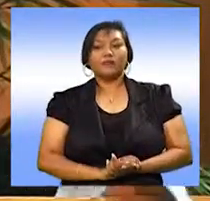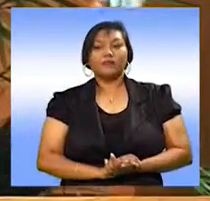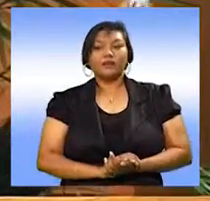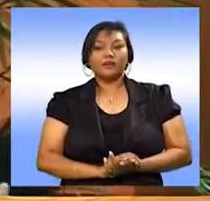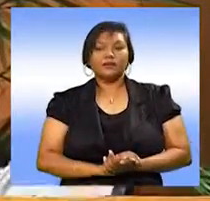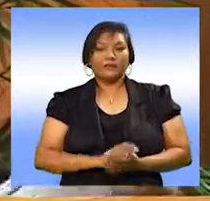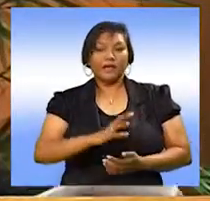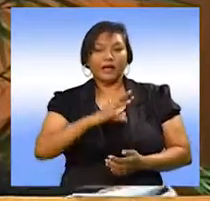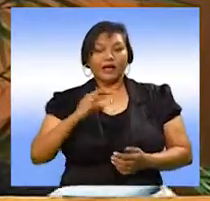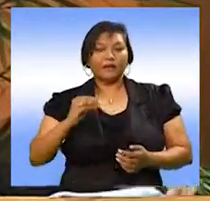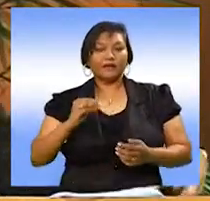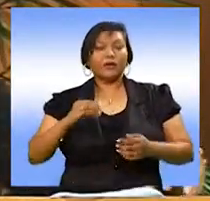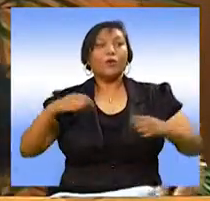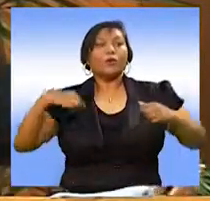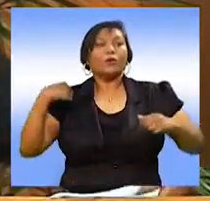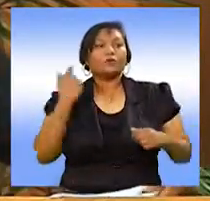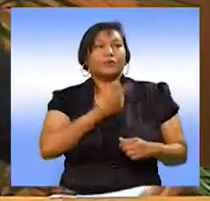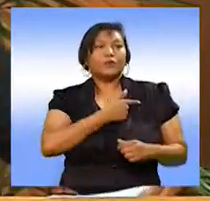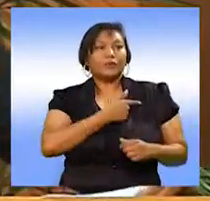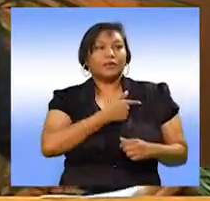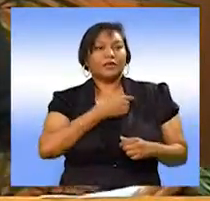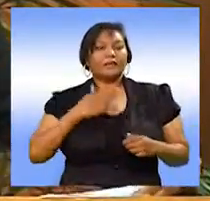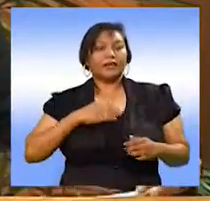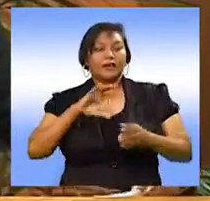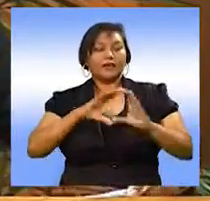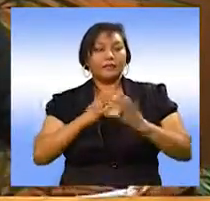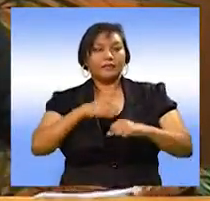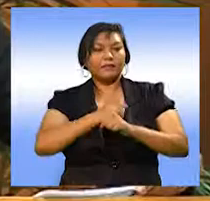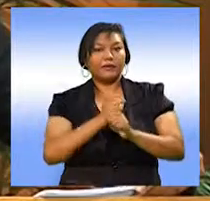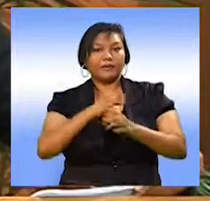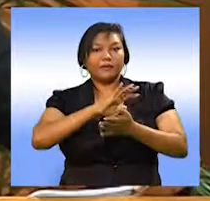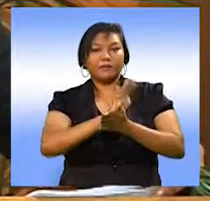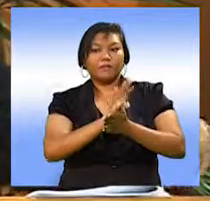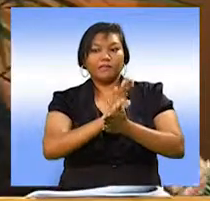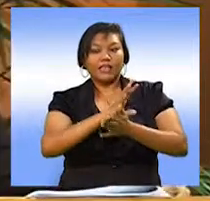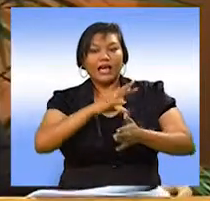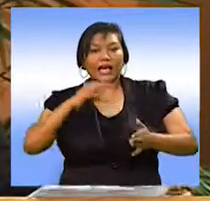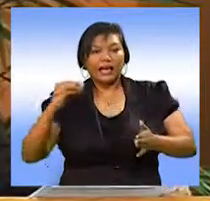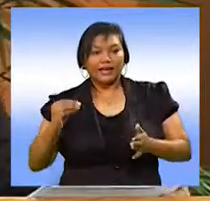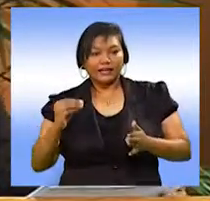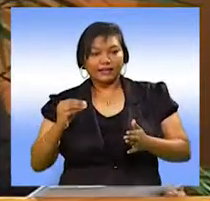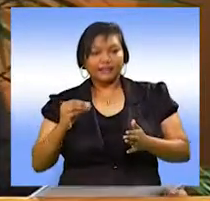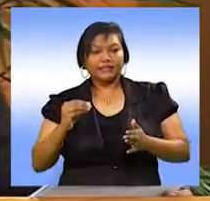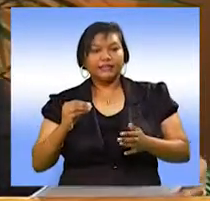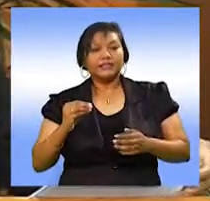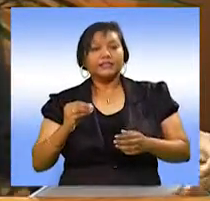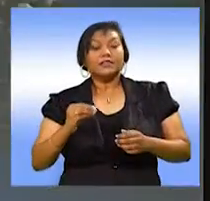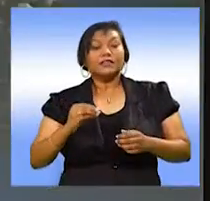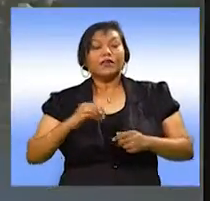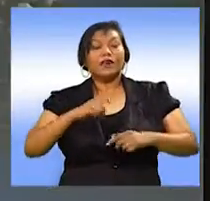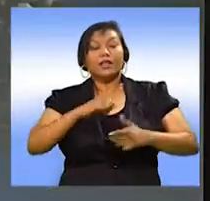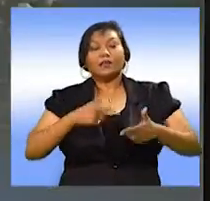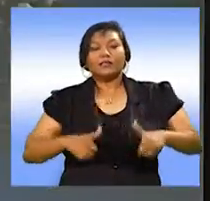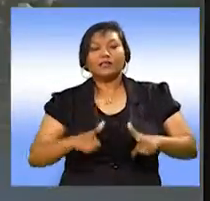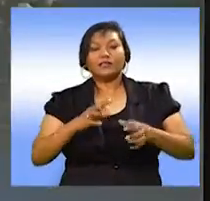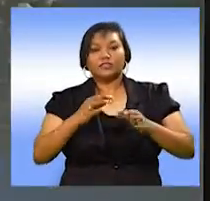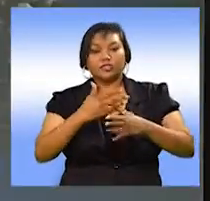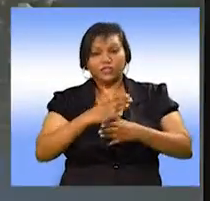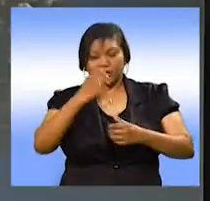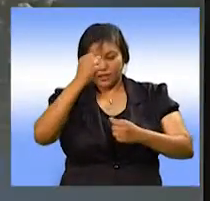bit about this film. My company was involved as an executive producer, and let me tell you what